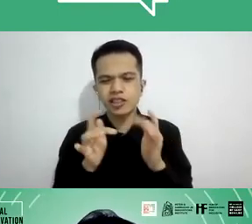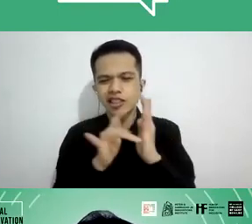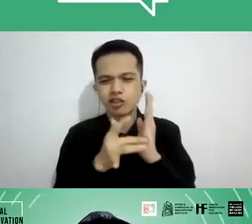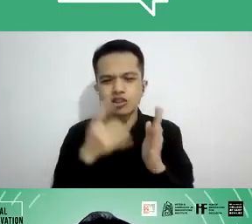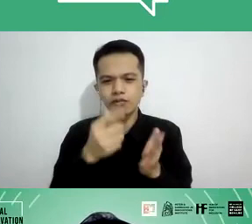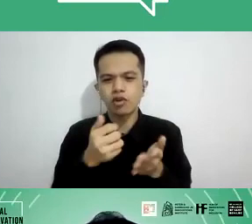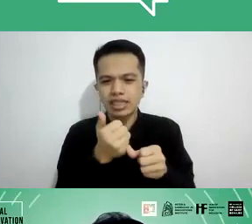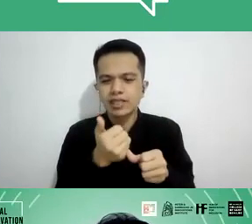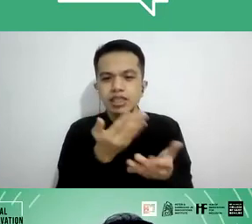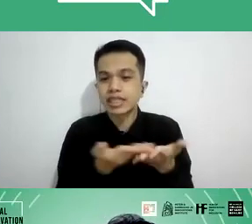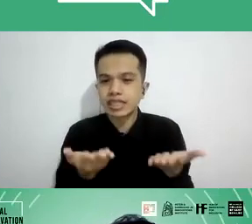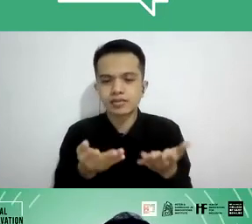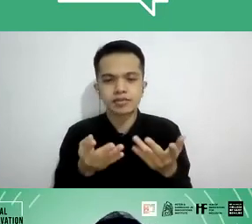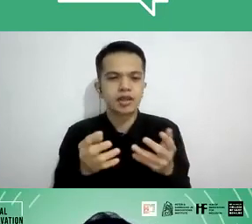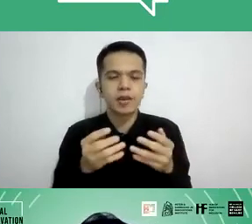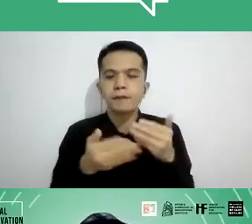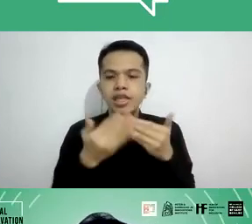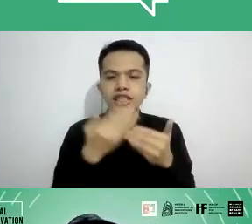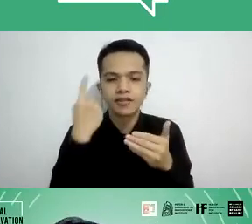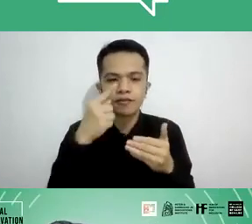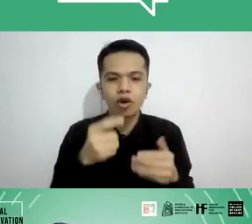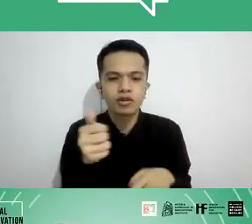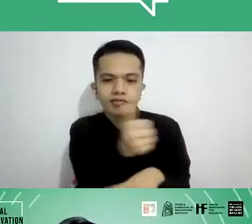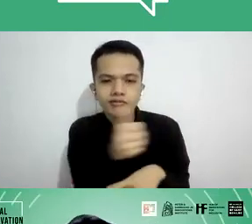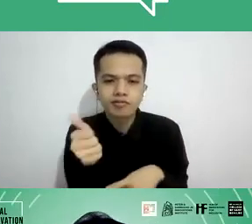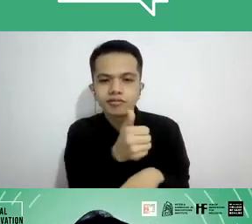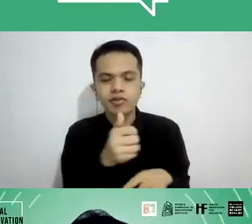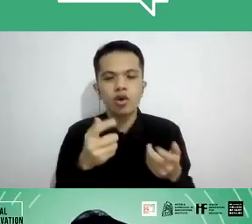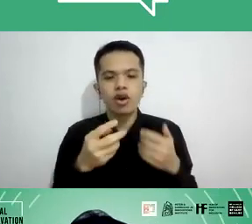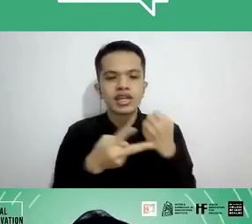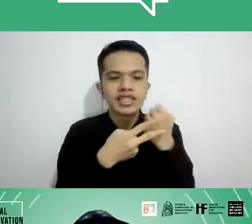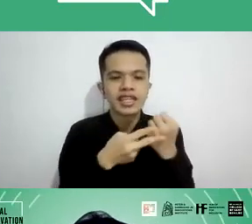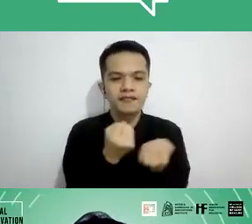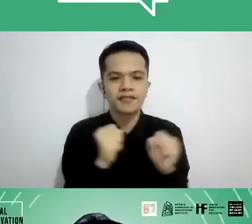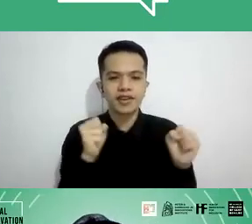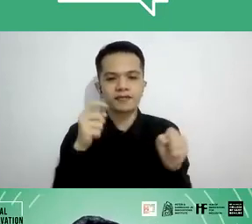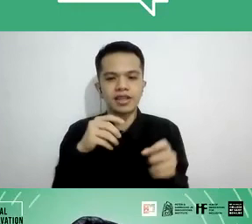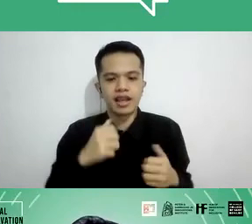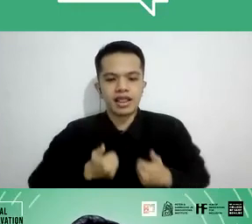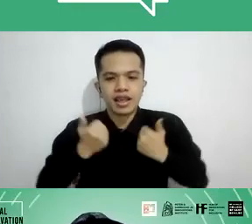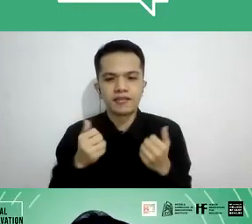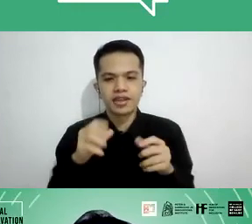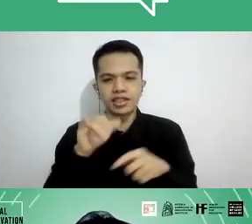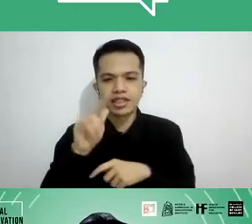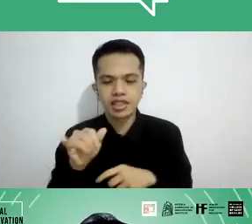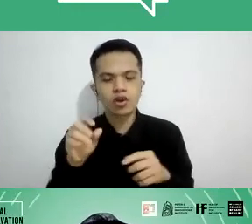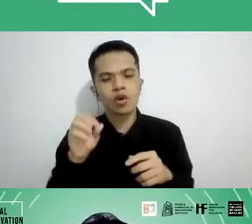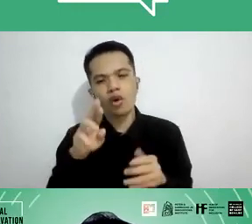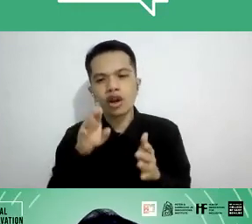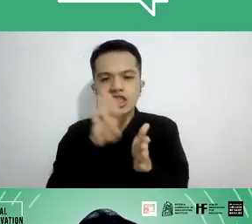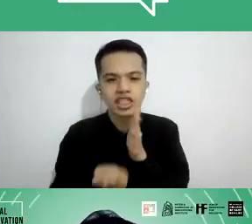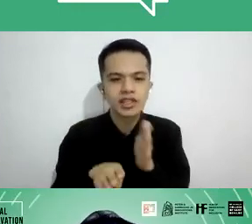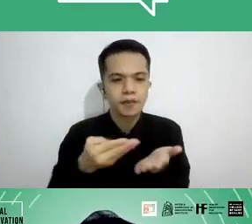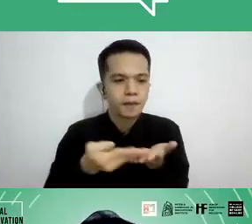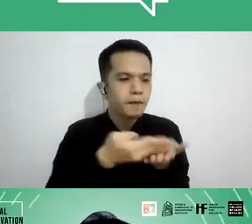with things, whether it makes it easier to commute, whether it makes it safer and healthier to live in the city, whether it makes it cheaper for you to buy goods